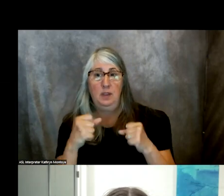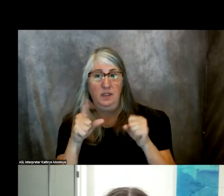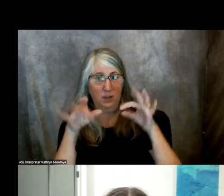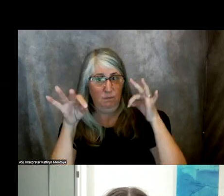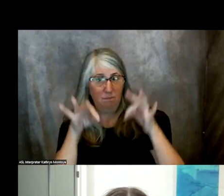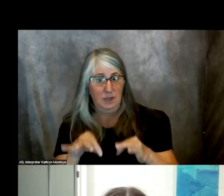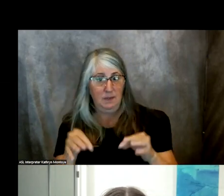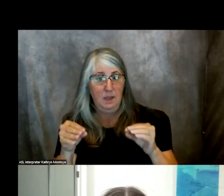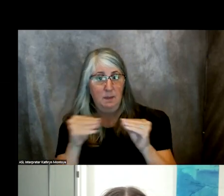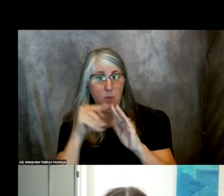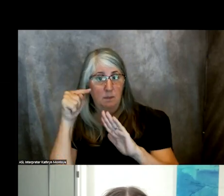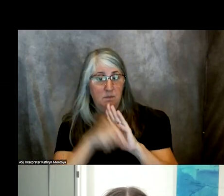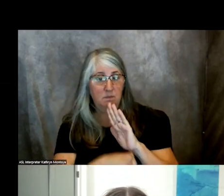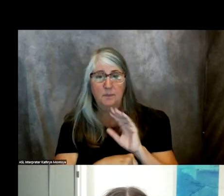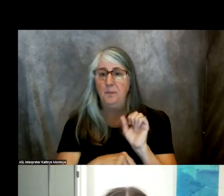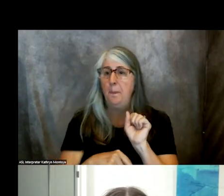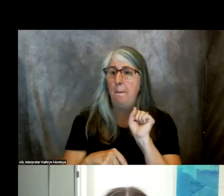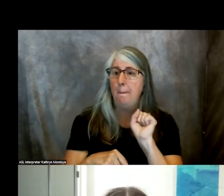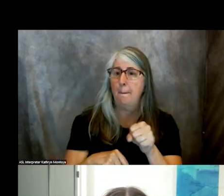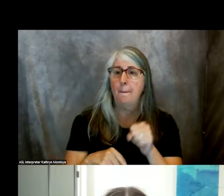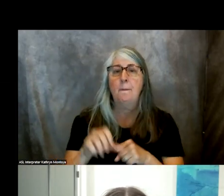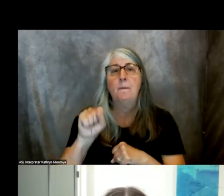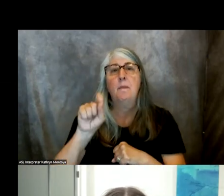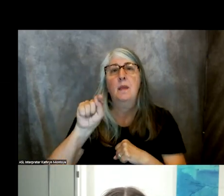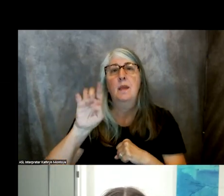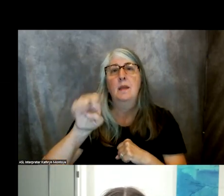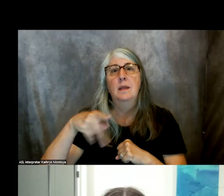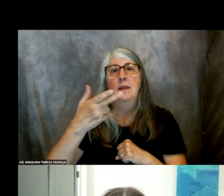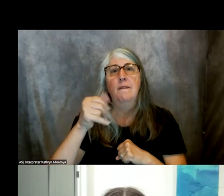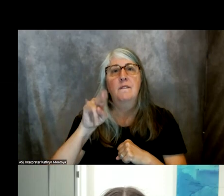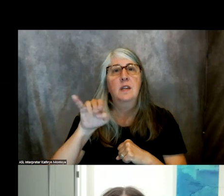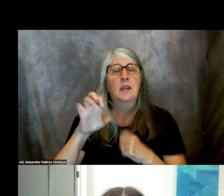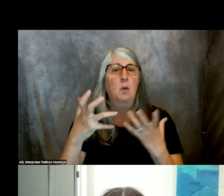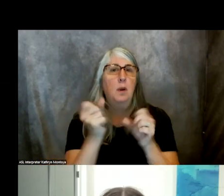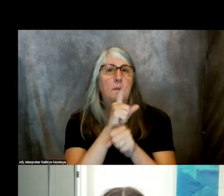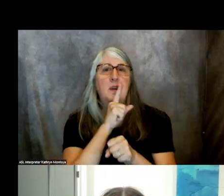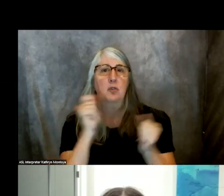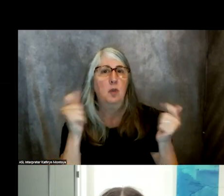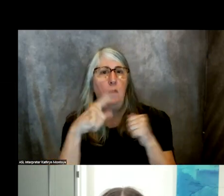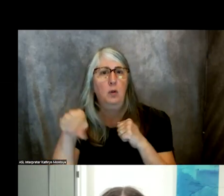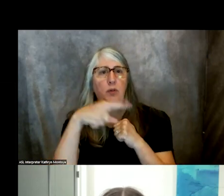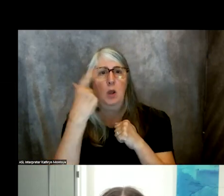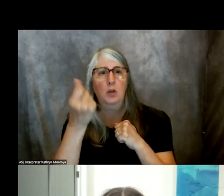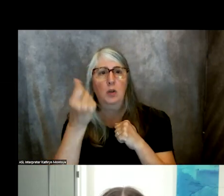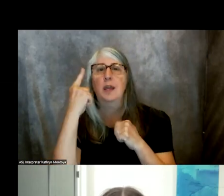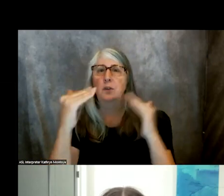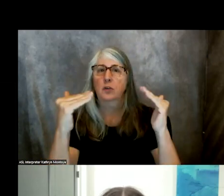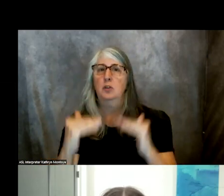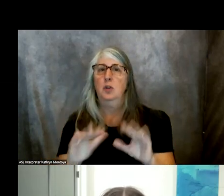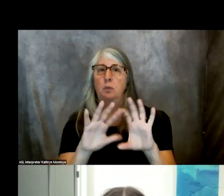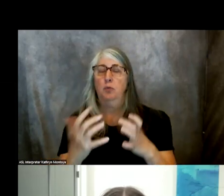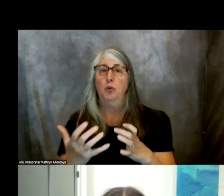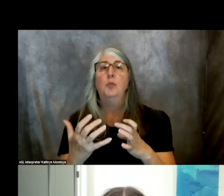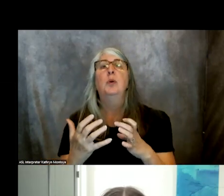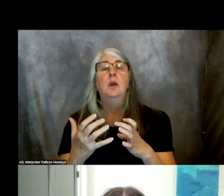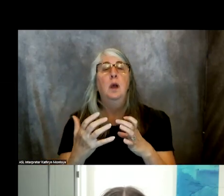our audience? Yeah, Stephanie, I want to make sure that all our participants are aware that there's a subgroup of pharmacists that we call